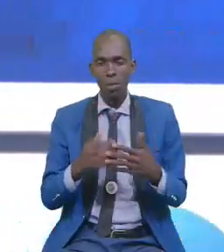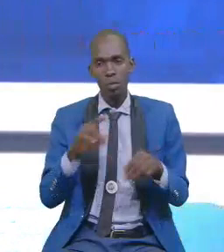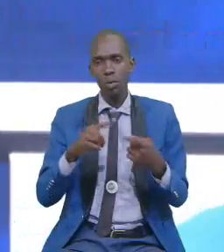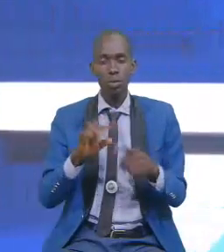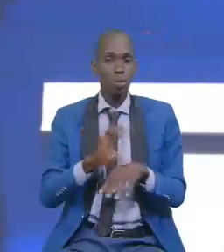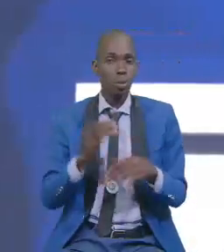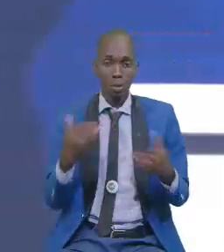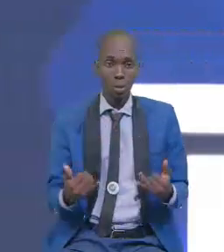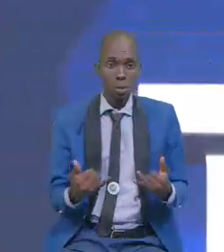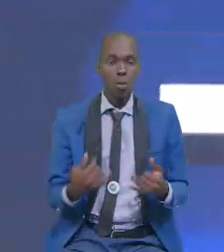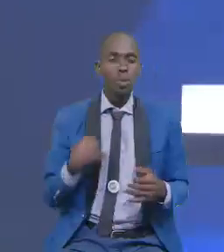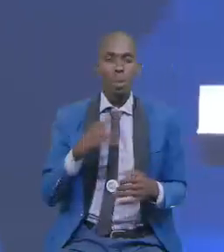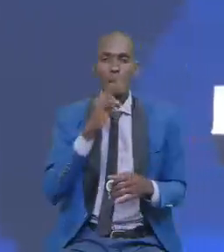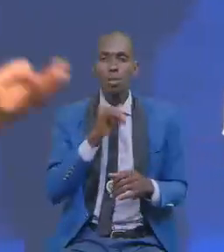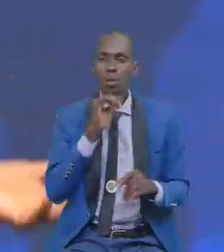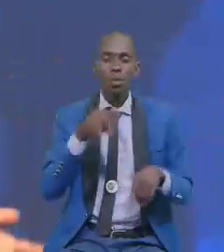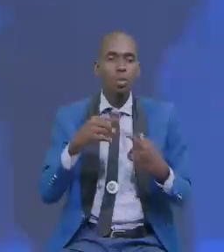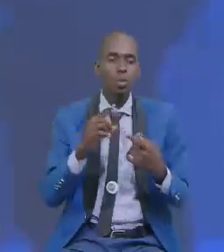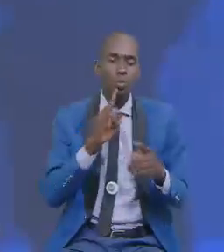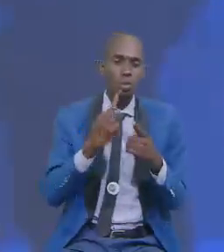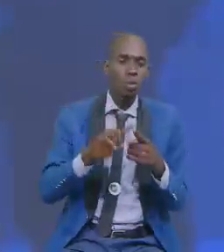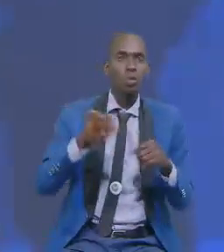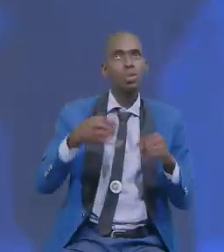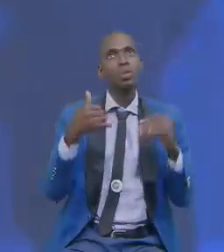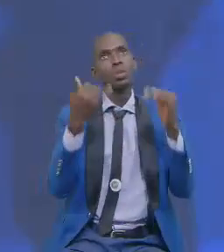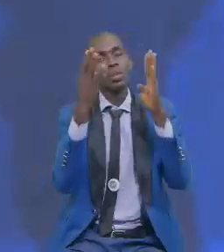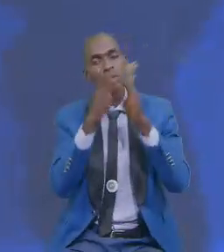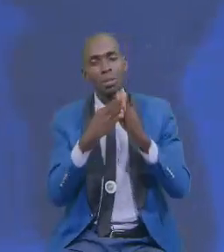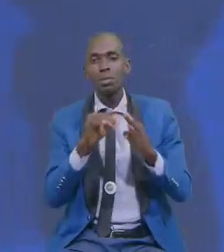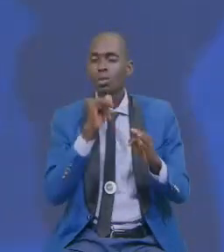We're not talking about going to Jerusalem, not going to Jerusalem.